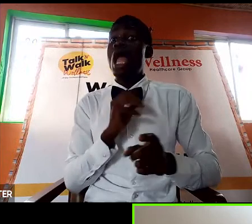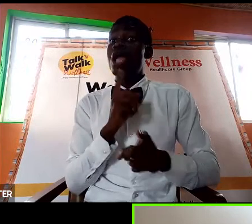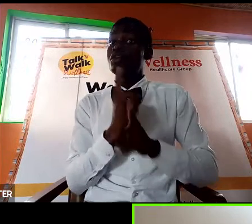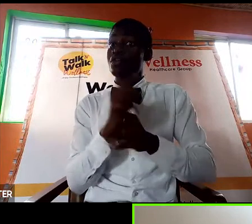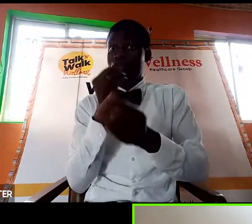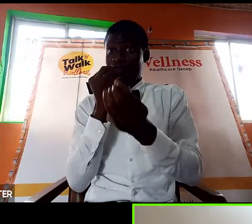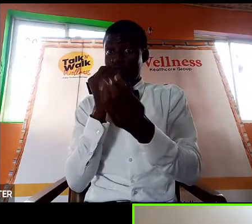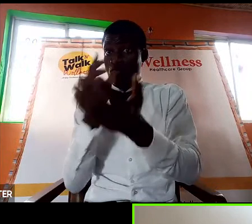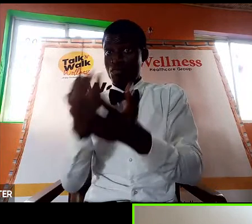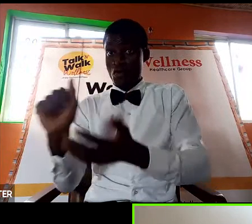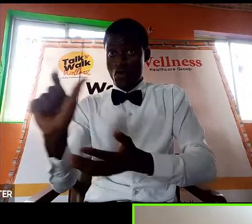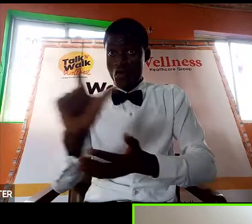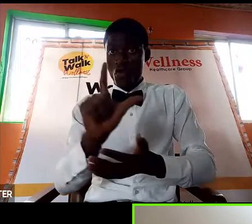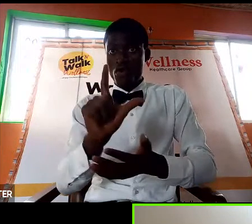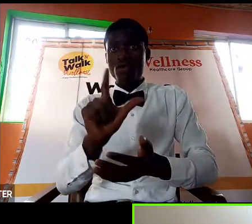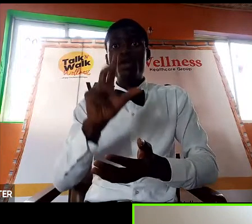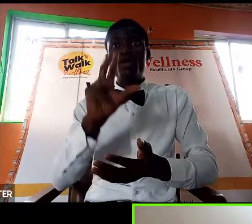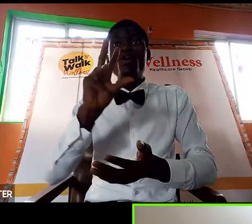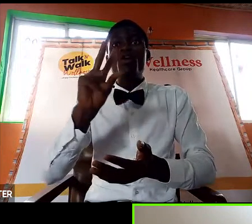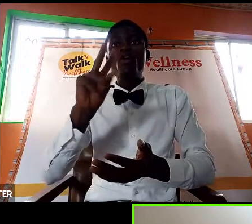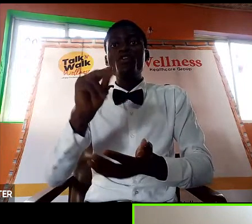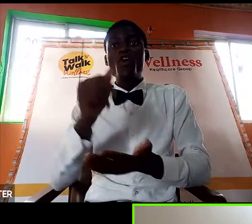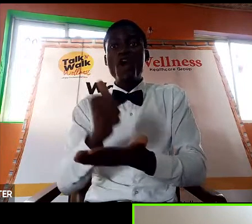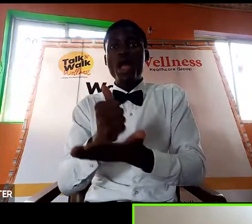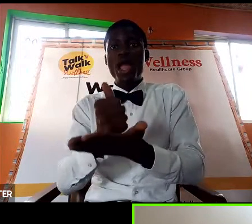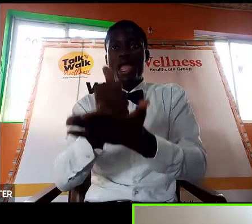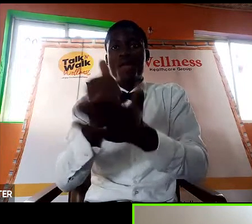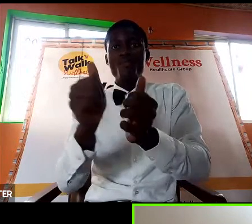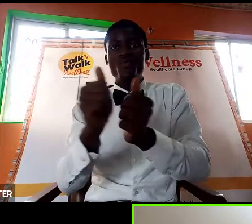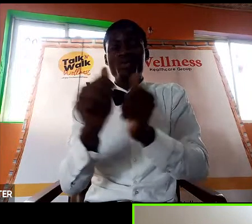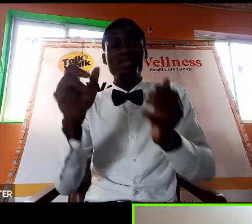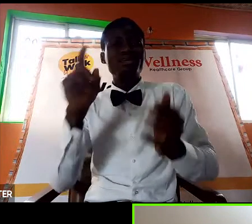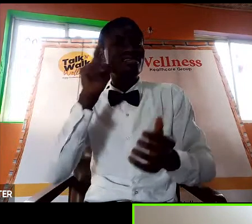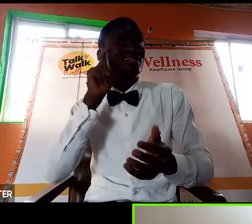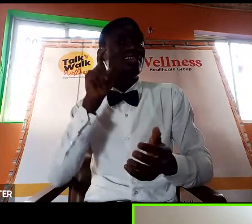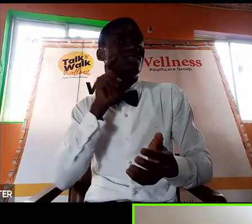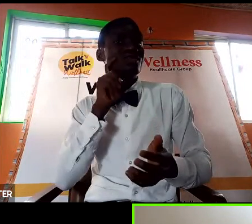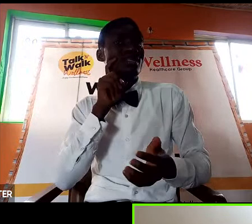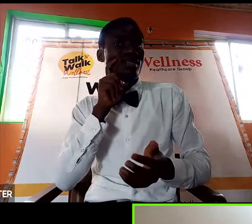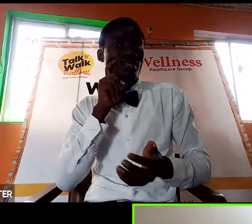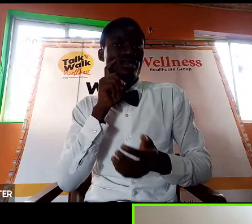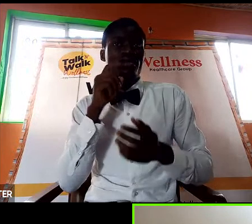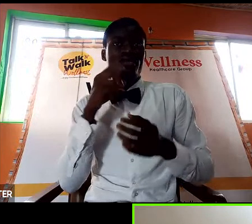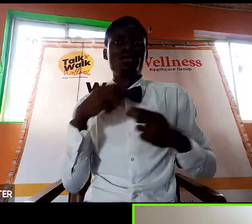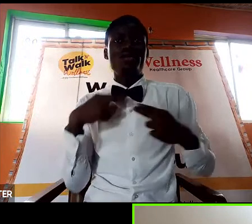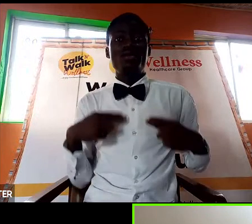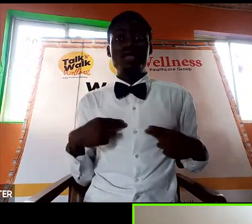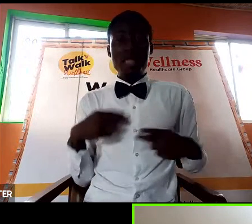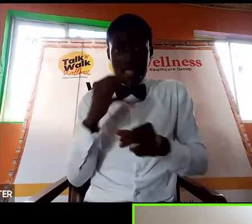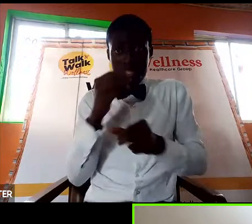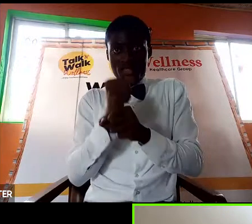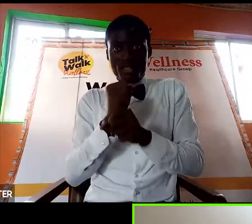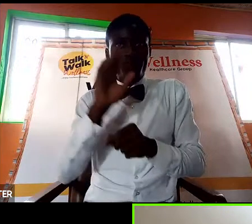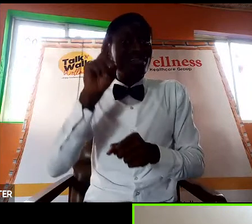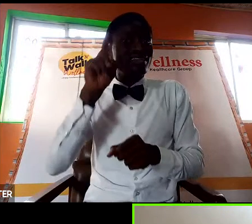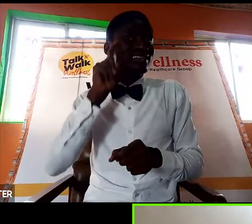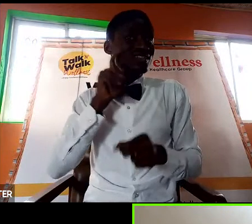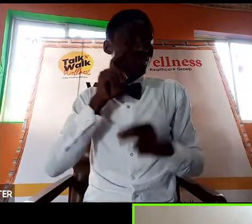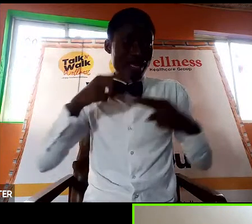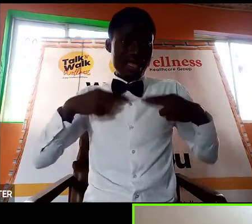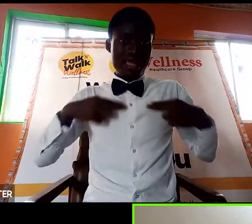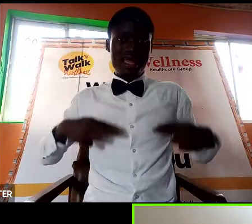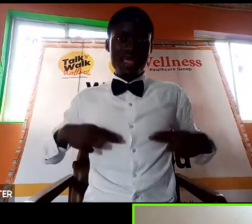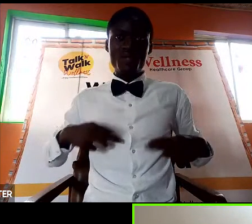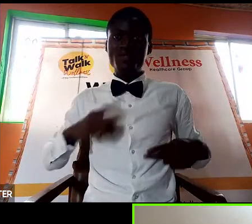health without sexual health, all right? And so they should take their sexual health seriously. And I will also encourage our people to